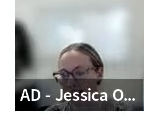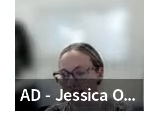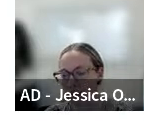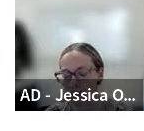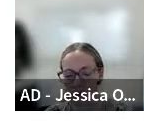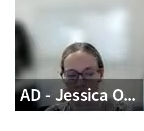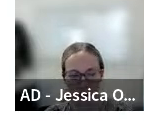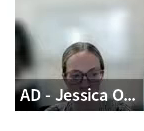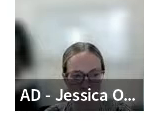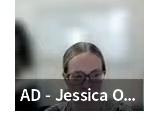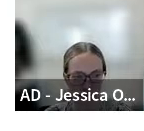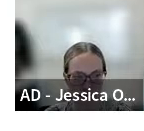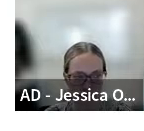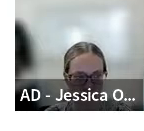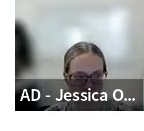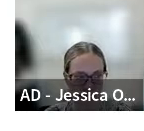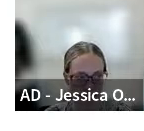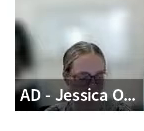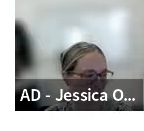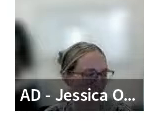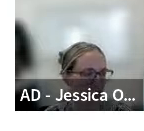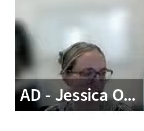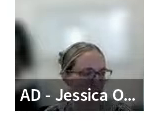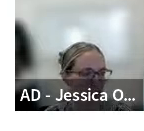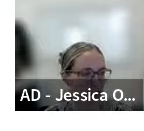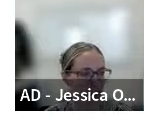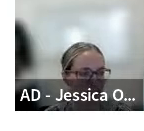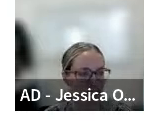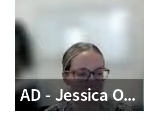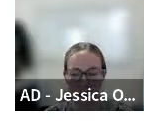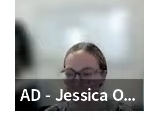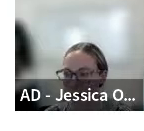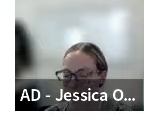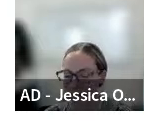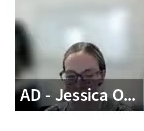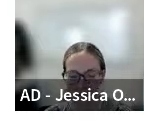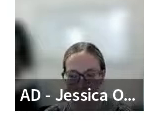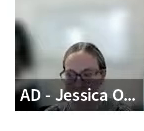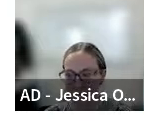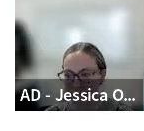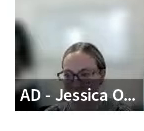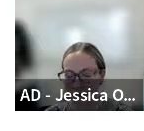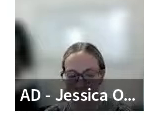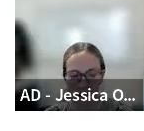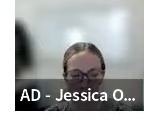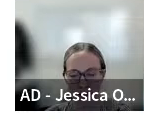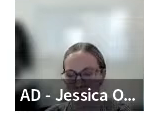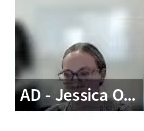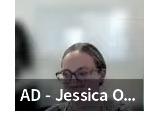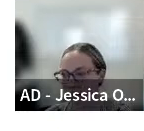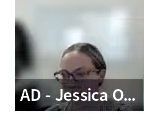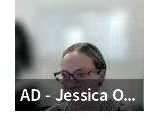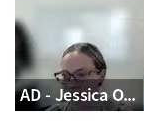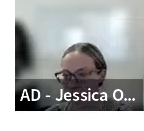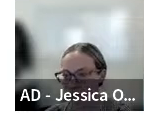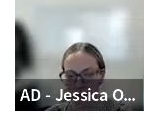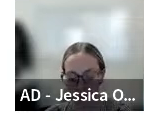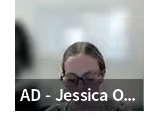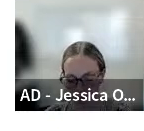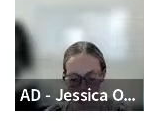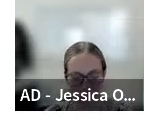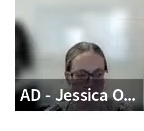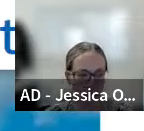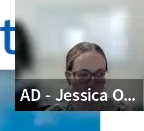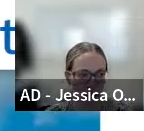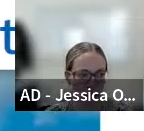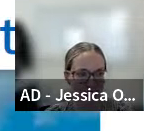helps bring everyone kind of up to speed. This is our implementation update. As Laura mentioned, there's really a handful. There are